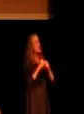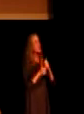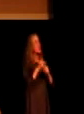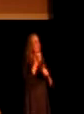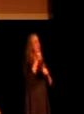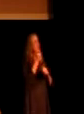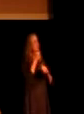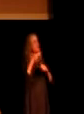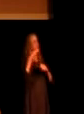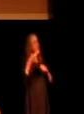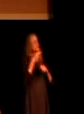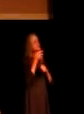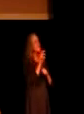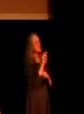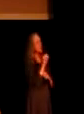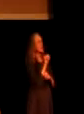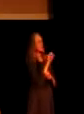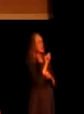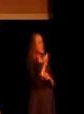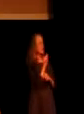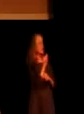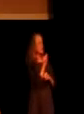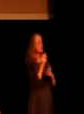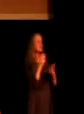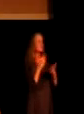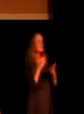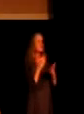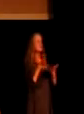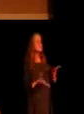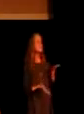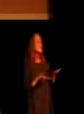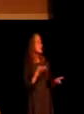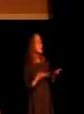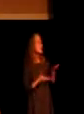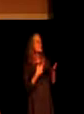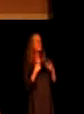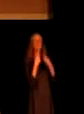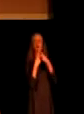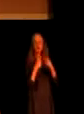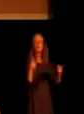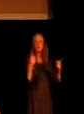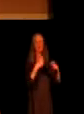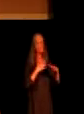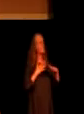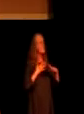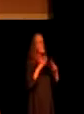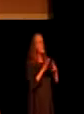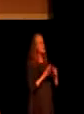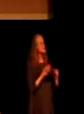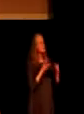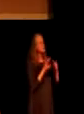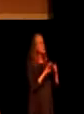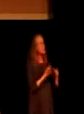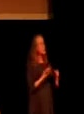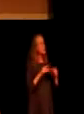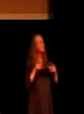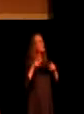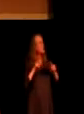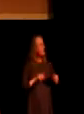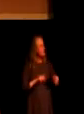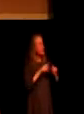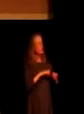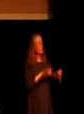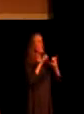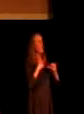science history of NASA. And so why don't I tell them my story, because it all happened while I was